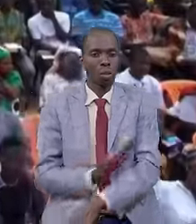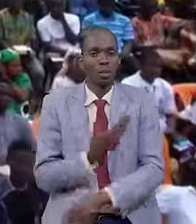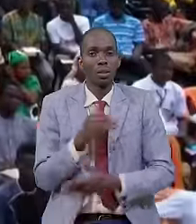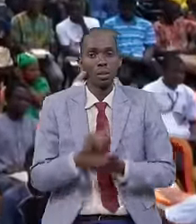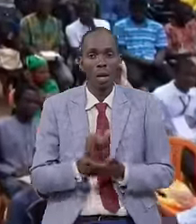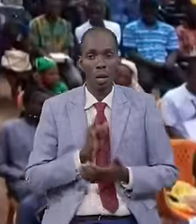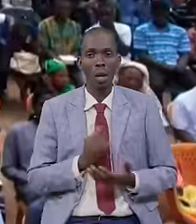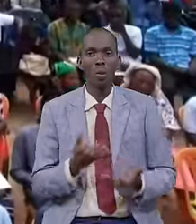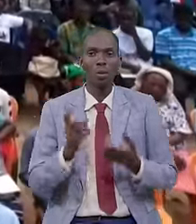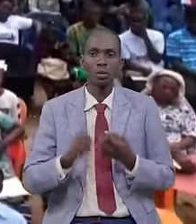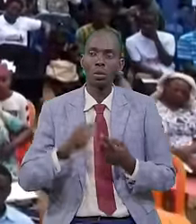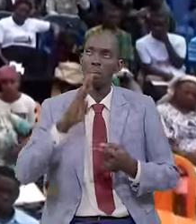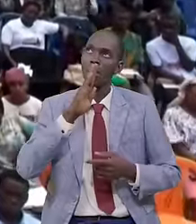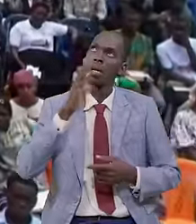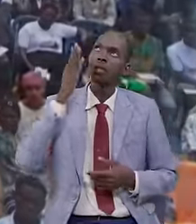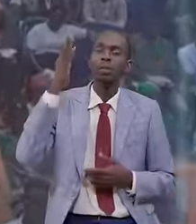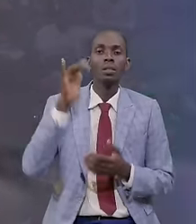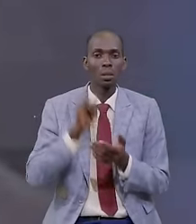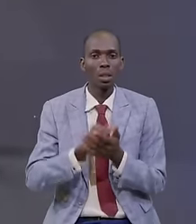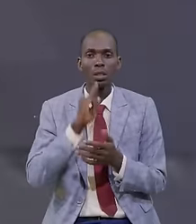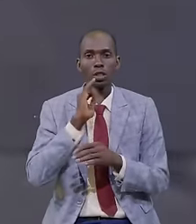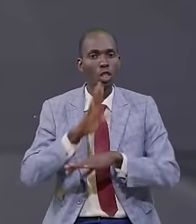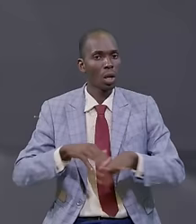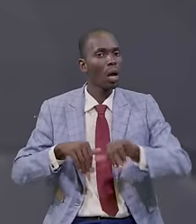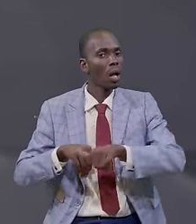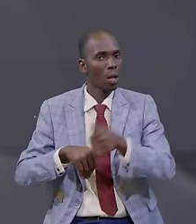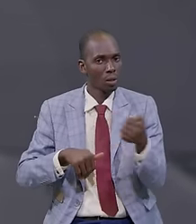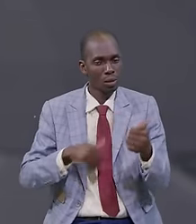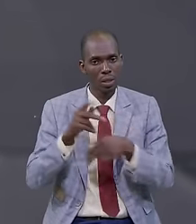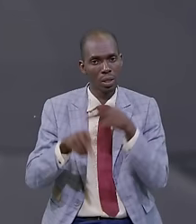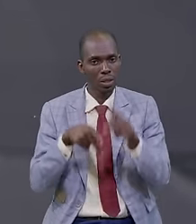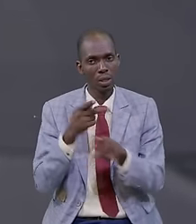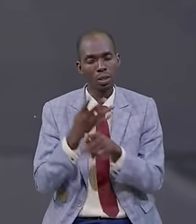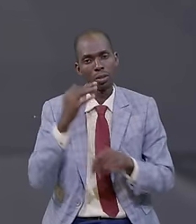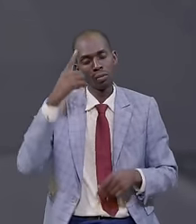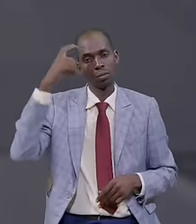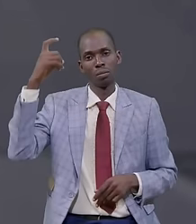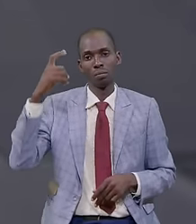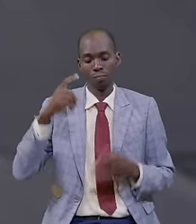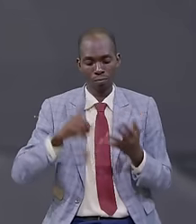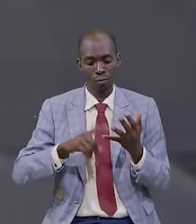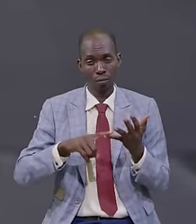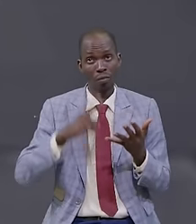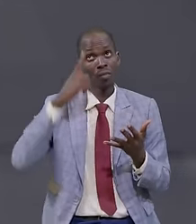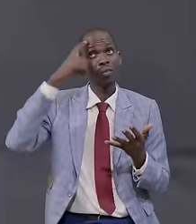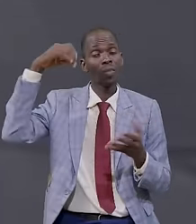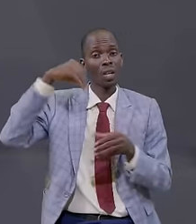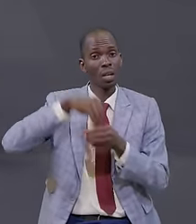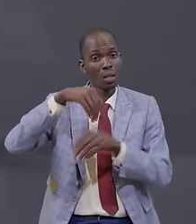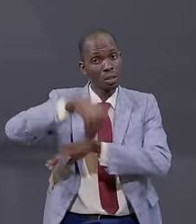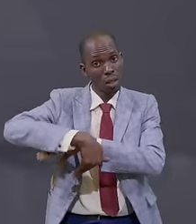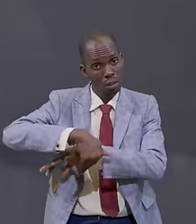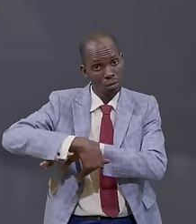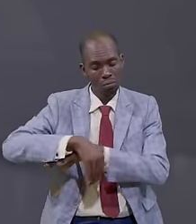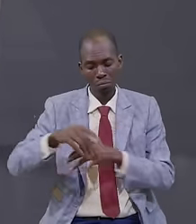That's another kind of dream. Dream in the night, dream in the